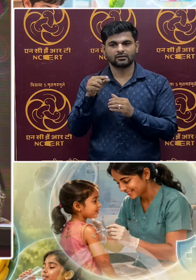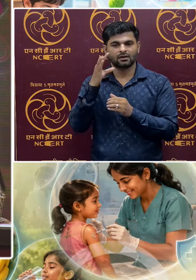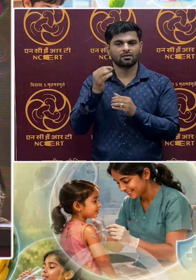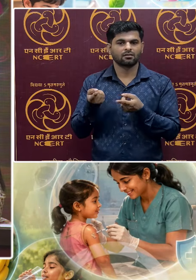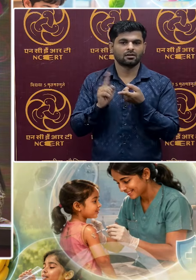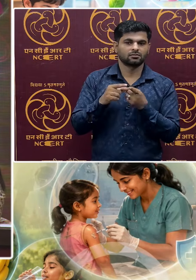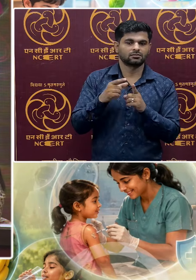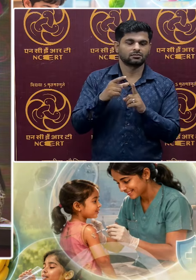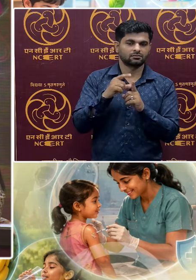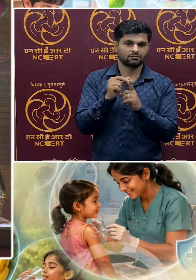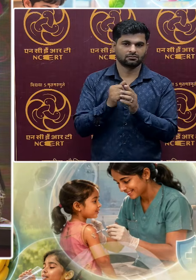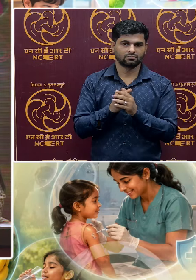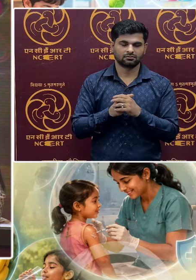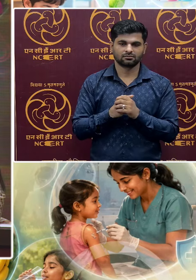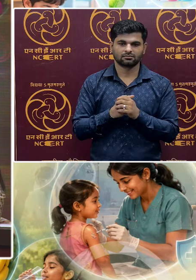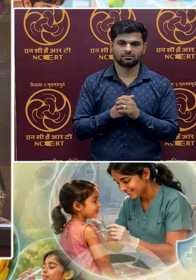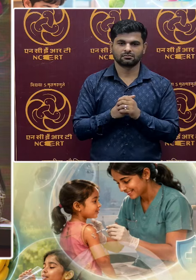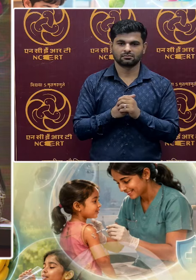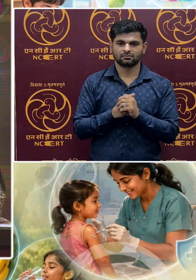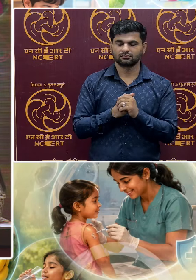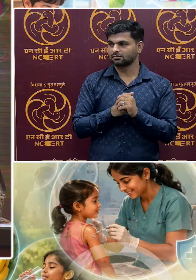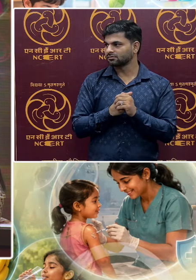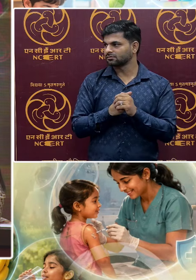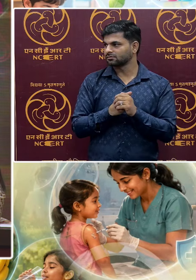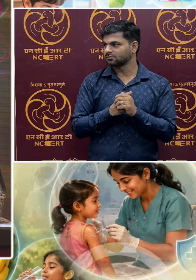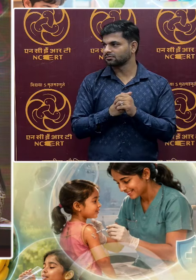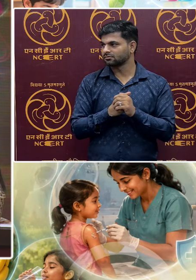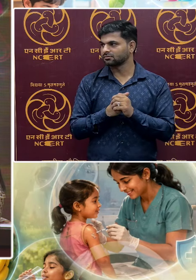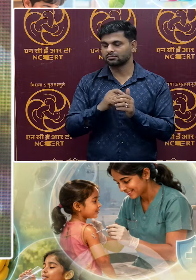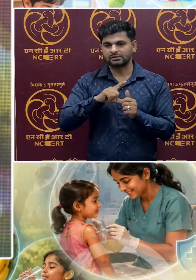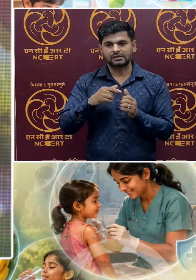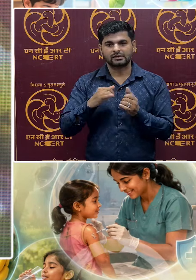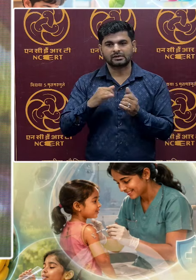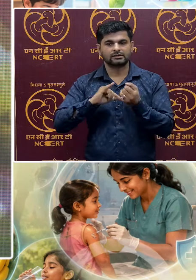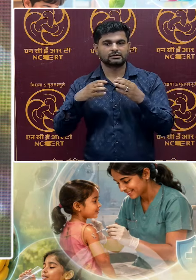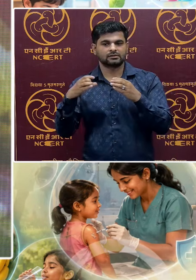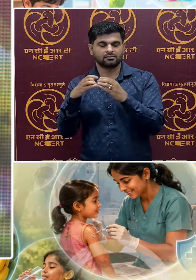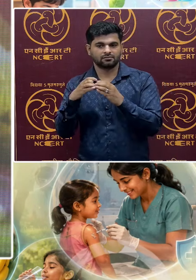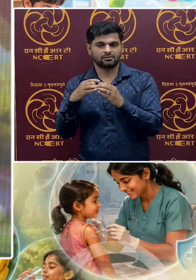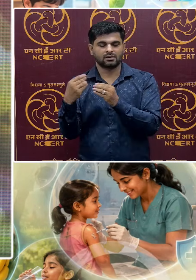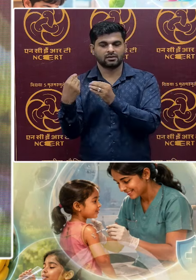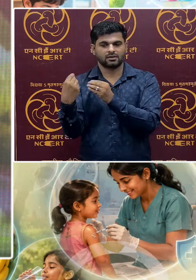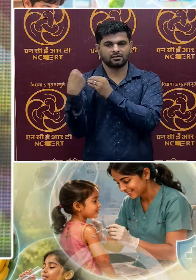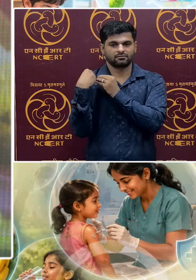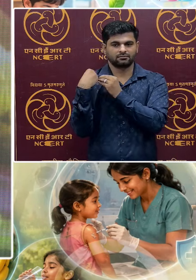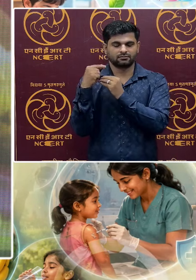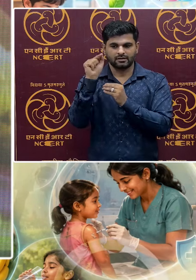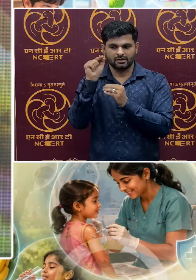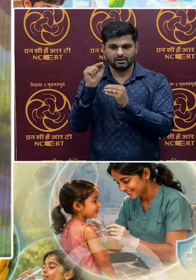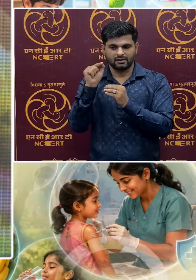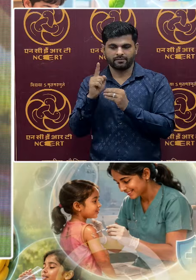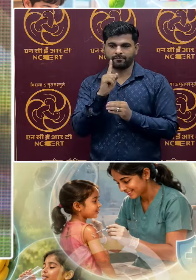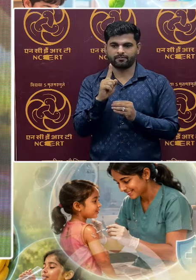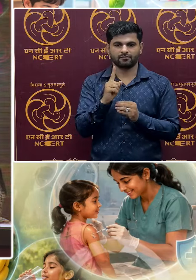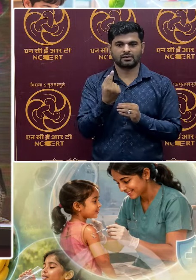do they do that? It's for the whole society is That's right. responsible. Yeah. I can't pinpoint one